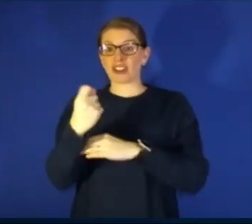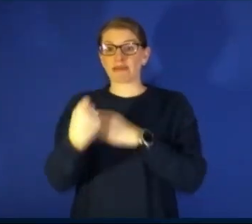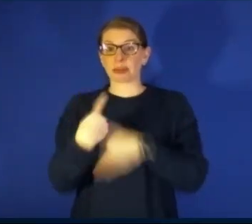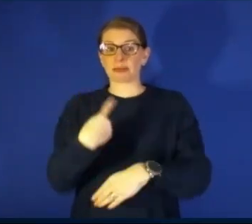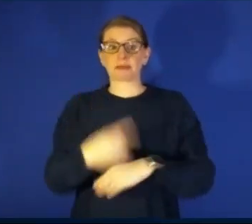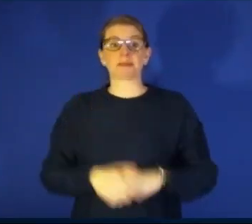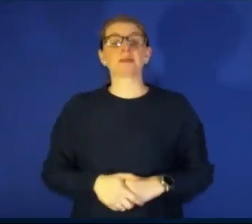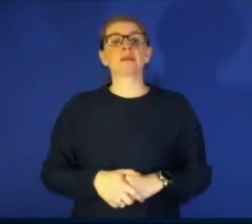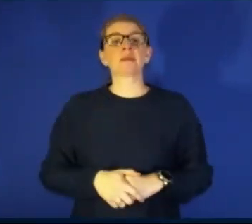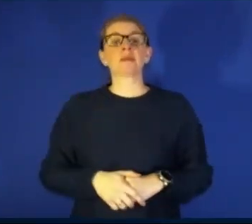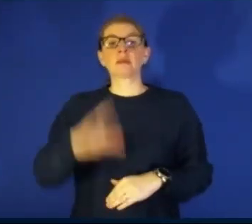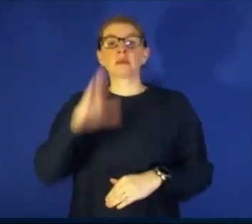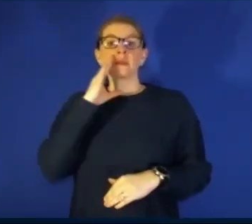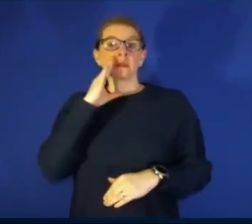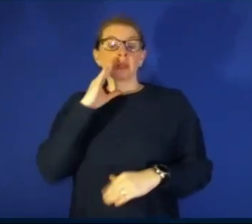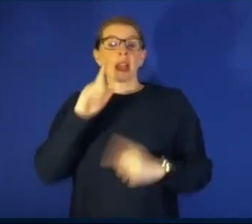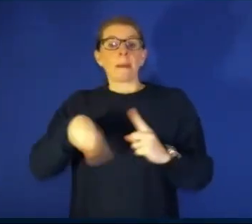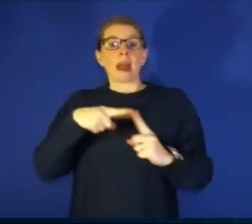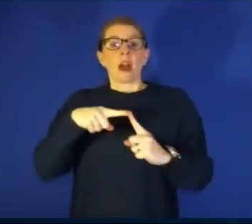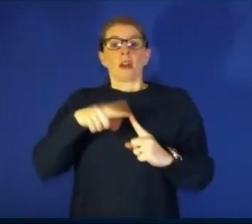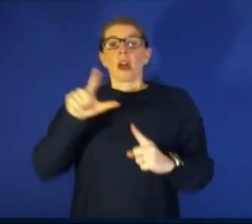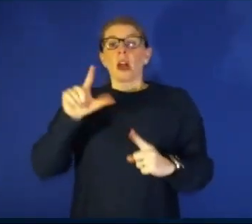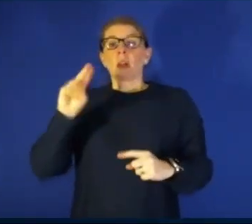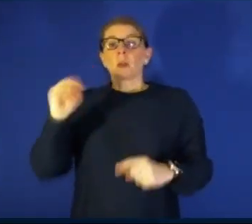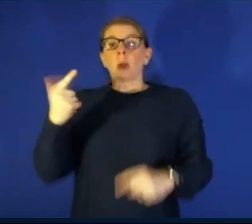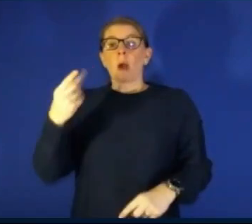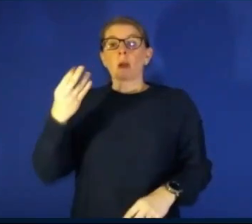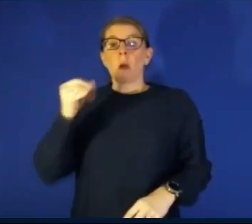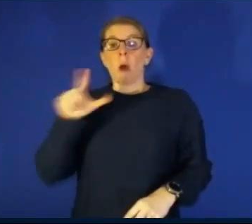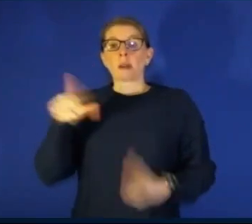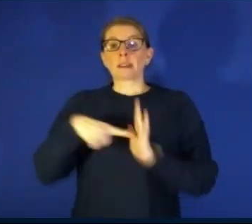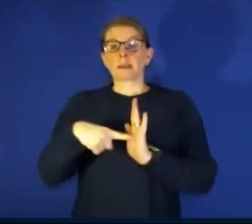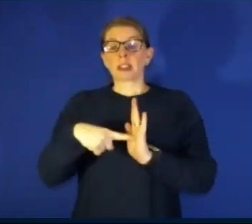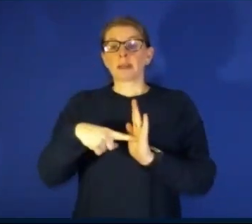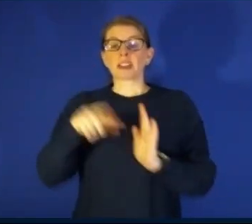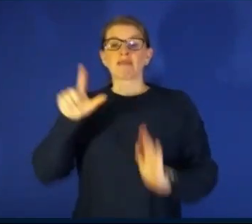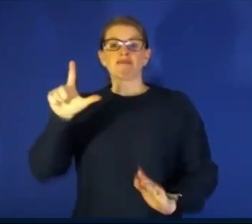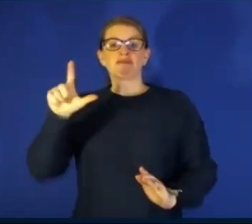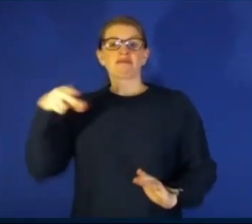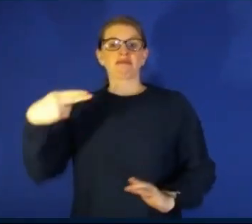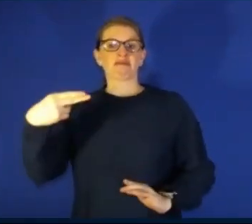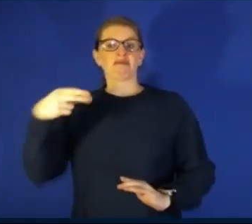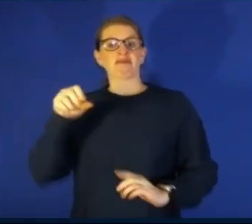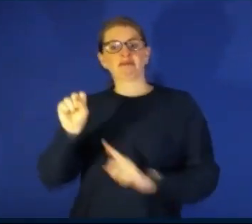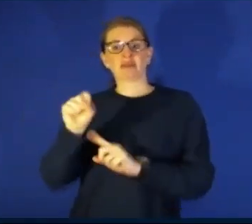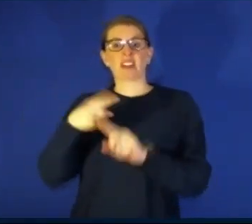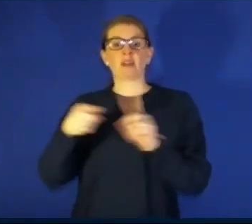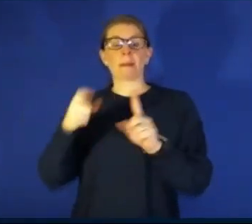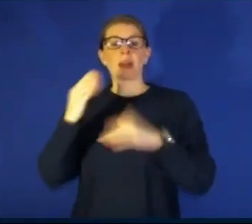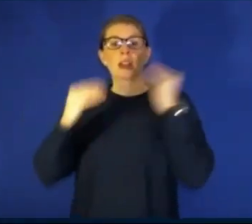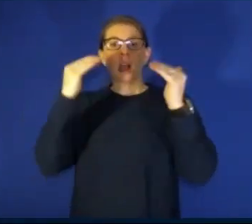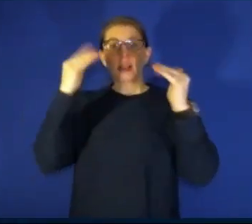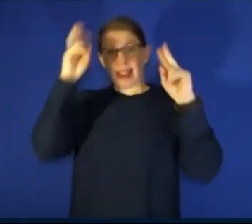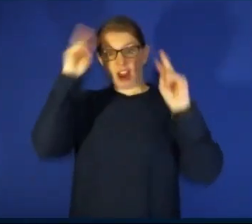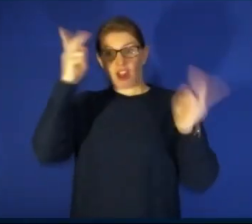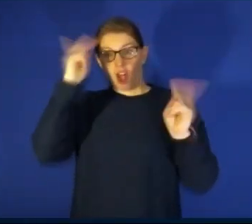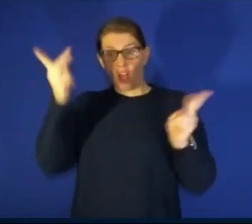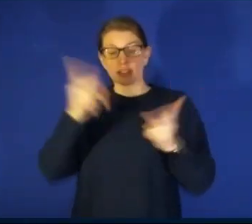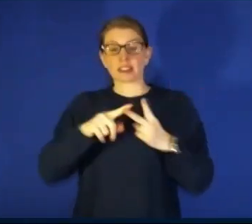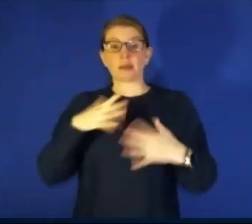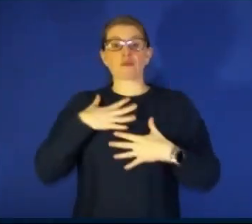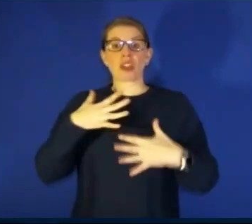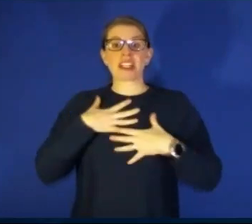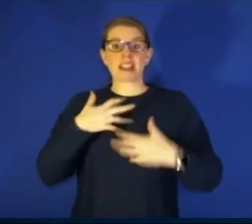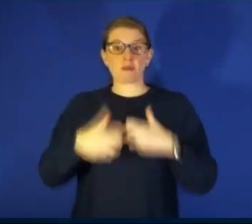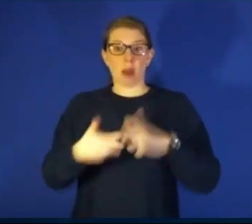so we know about long-haul symptoms in COVID with adults. We've heard about that from the beginning of this pandemic, from things like hair loss all the way to breathing problems. But